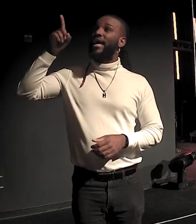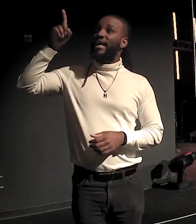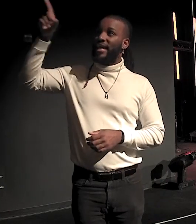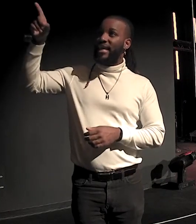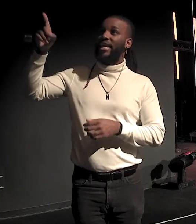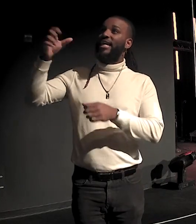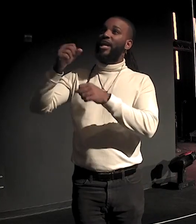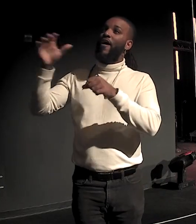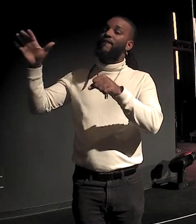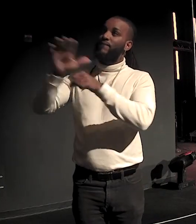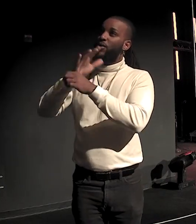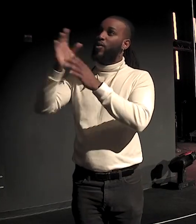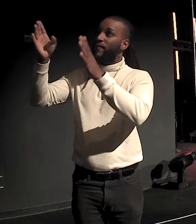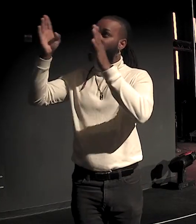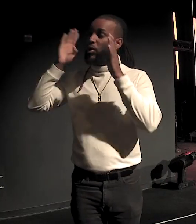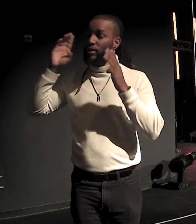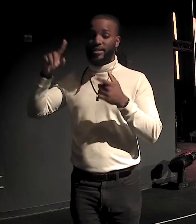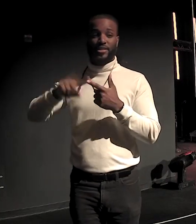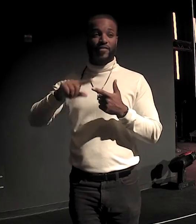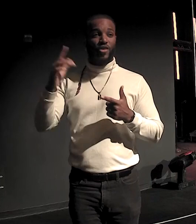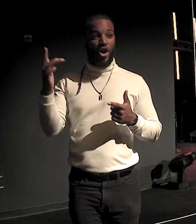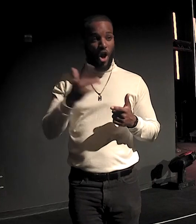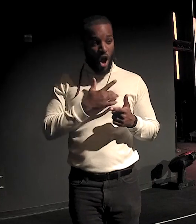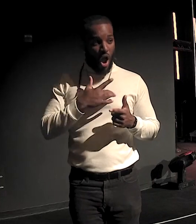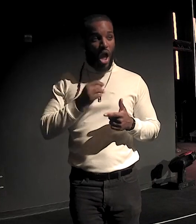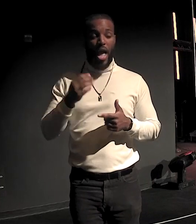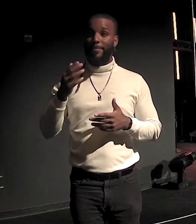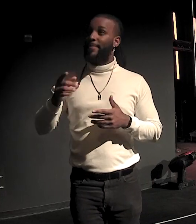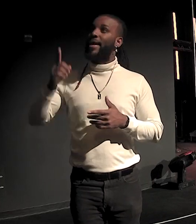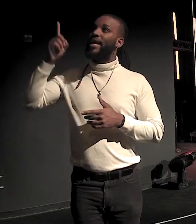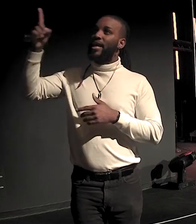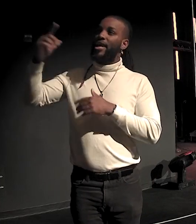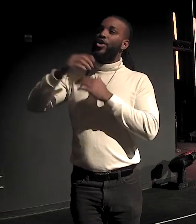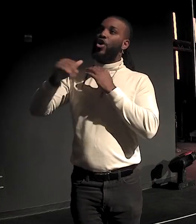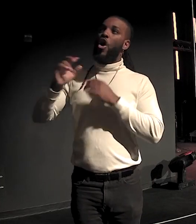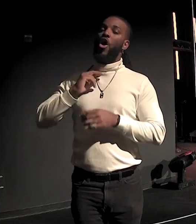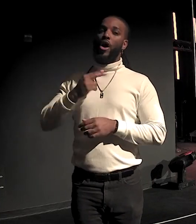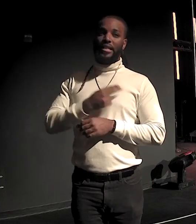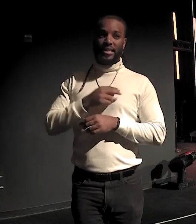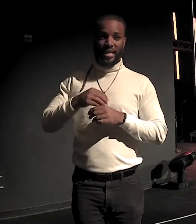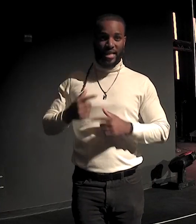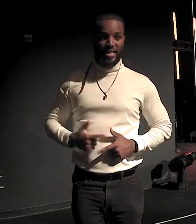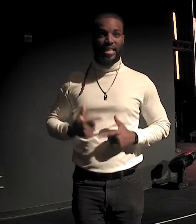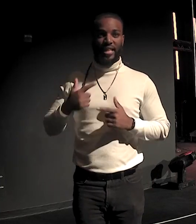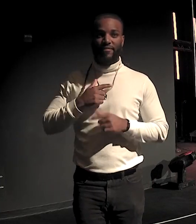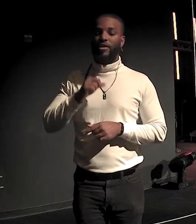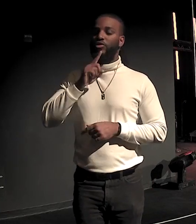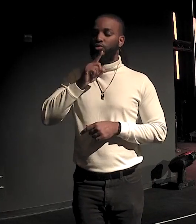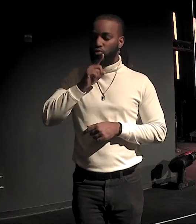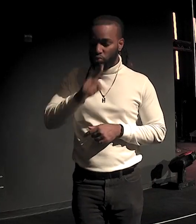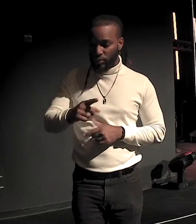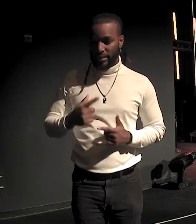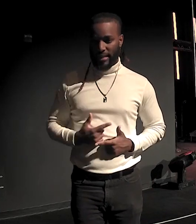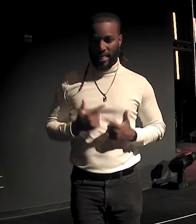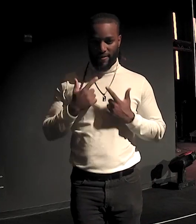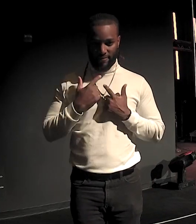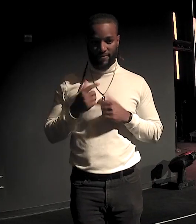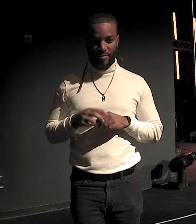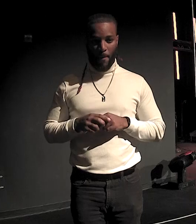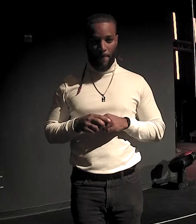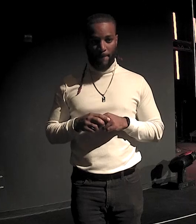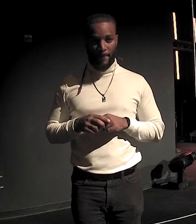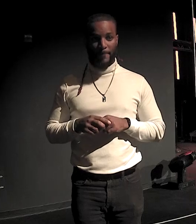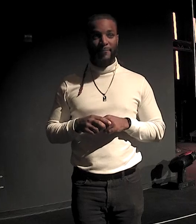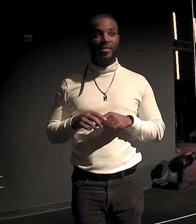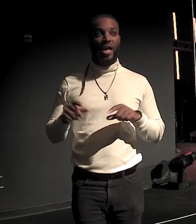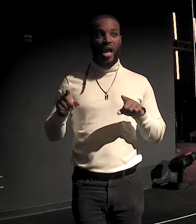full focus, our full hearts, and may he call us into life that is truly life. As